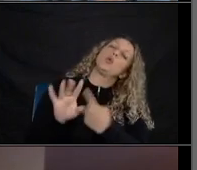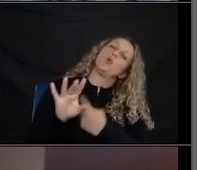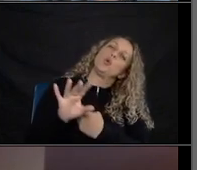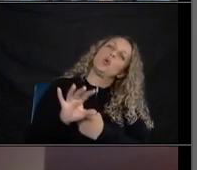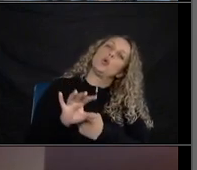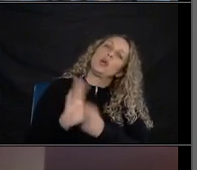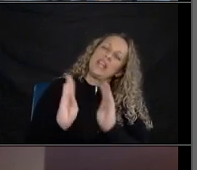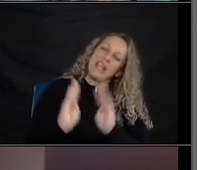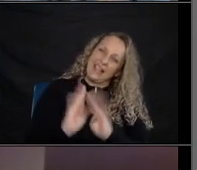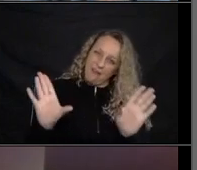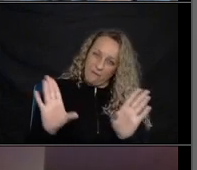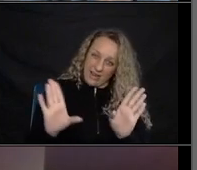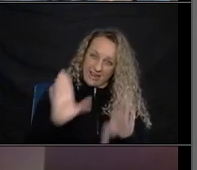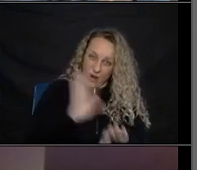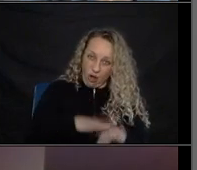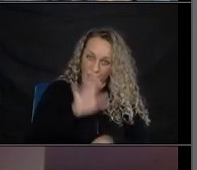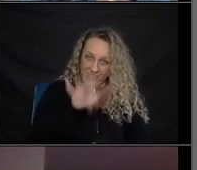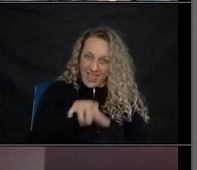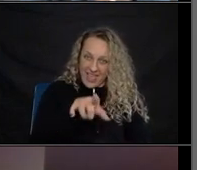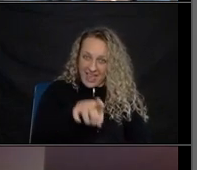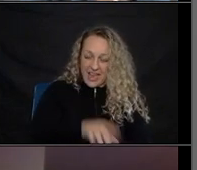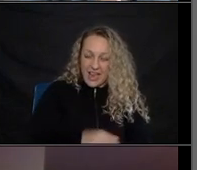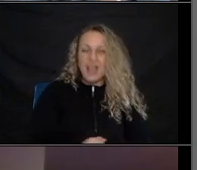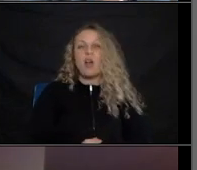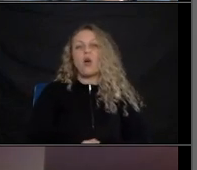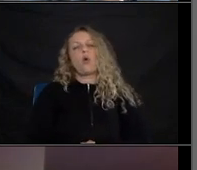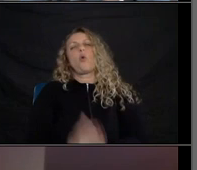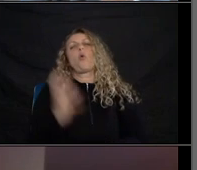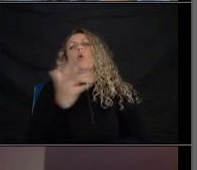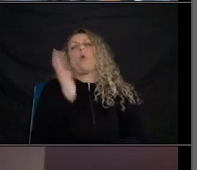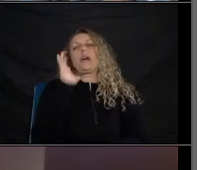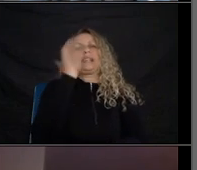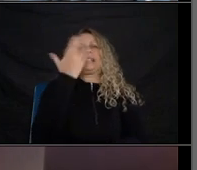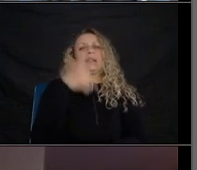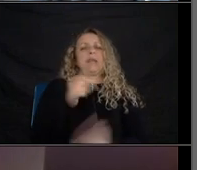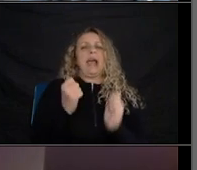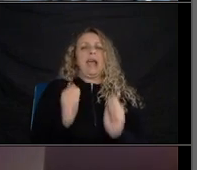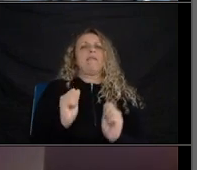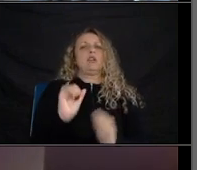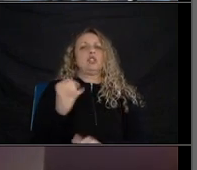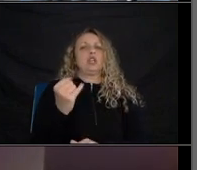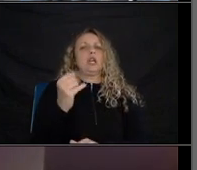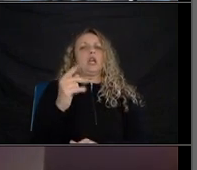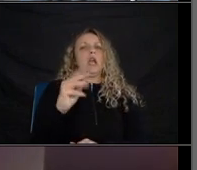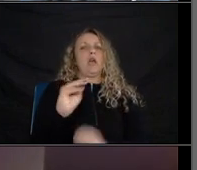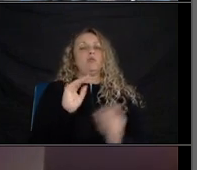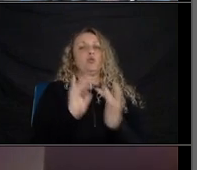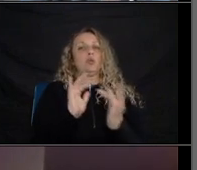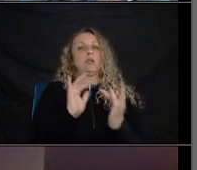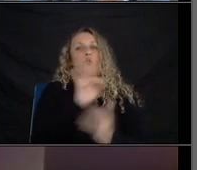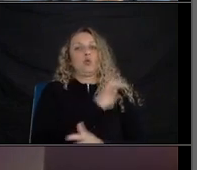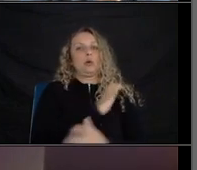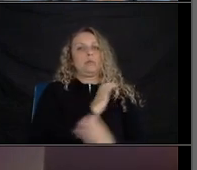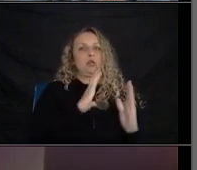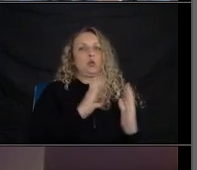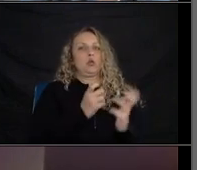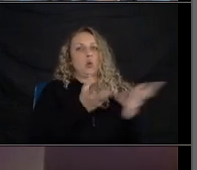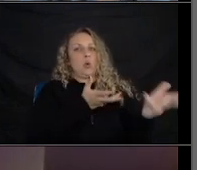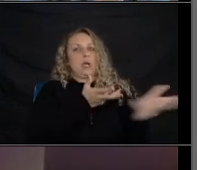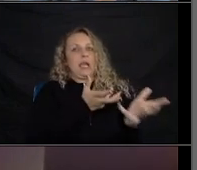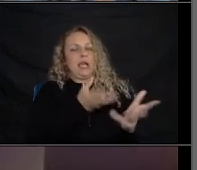get clarification on that or what seemed like efforts by JKM to reach out to commissioners to engage